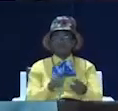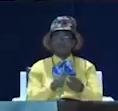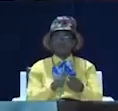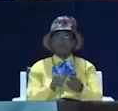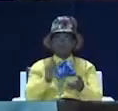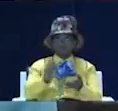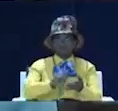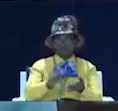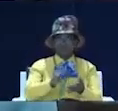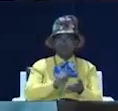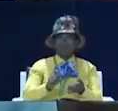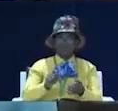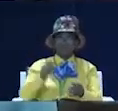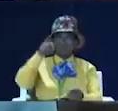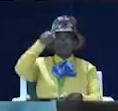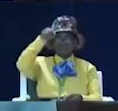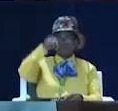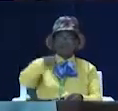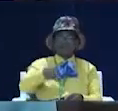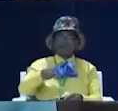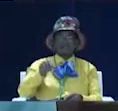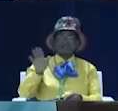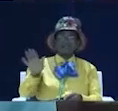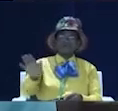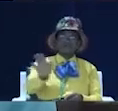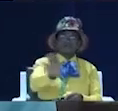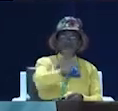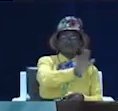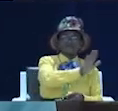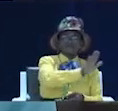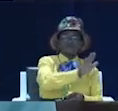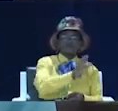Tonight, you're going to really, really pray.